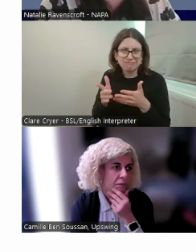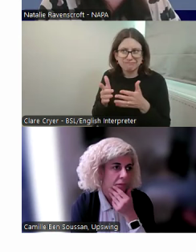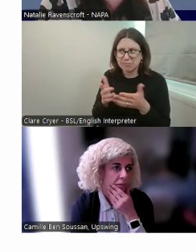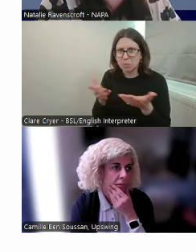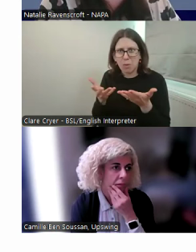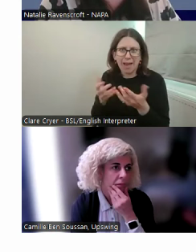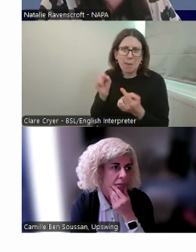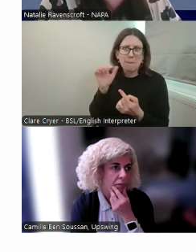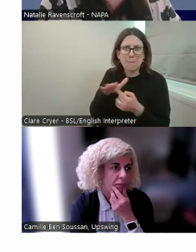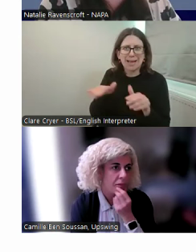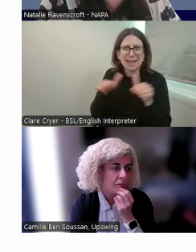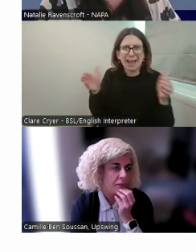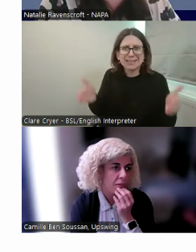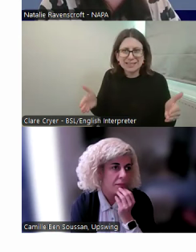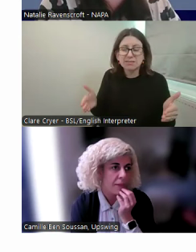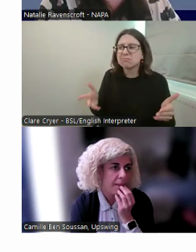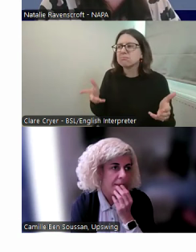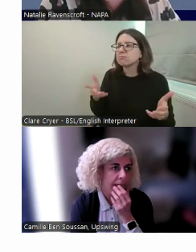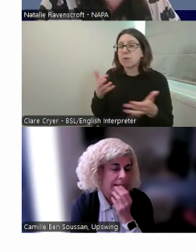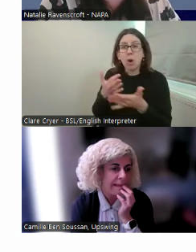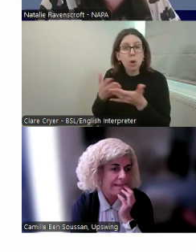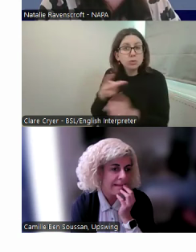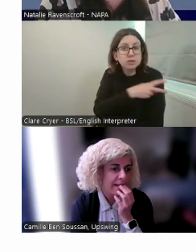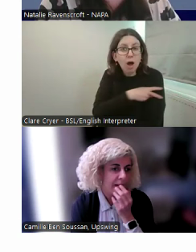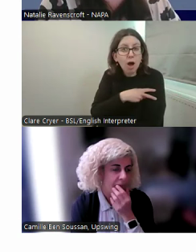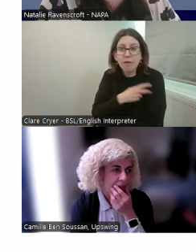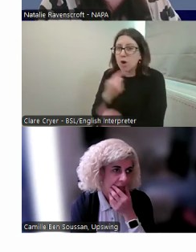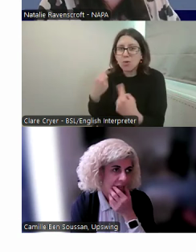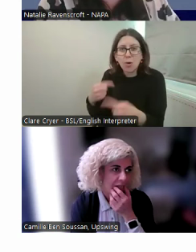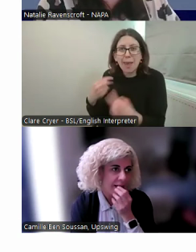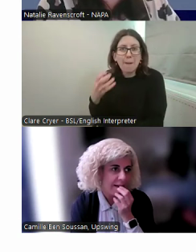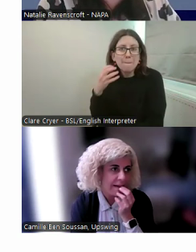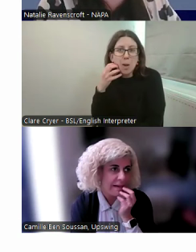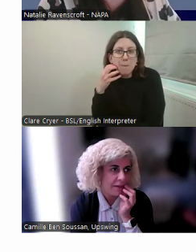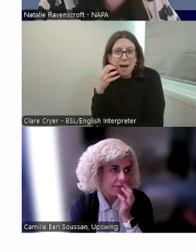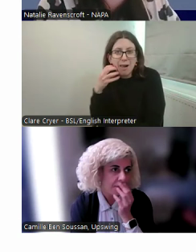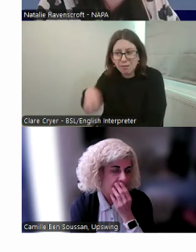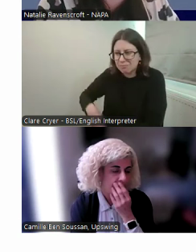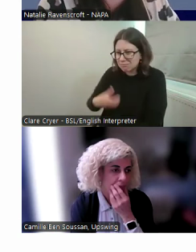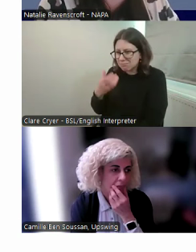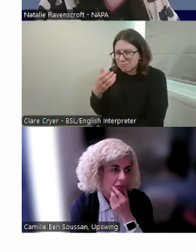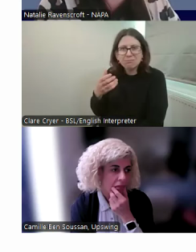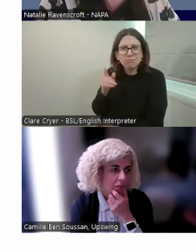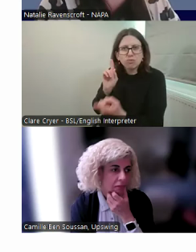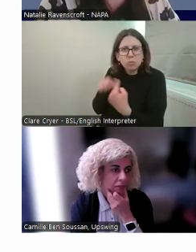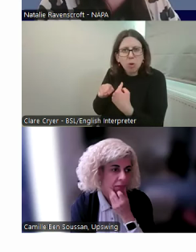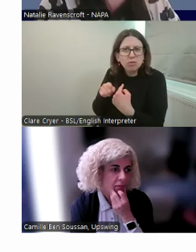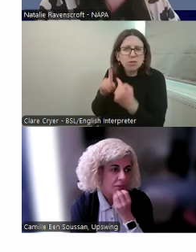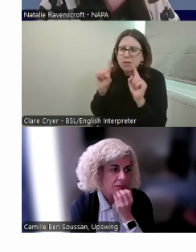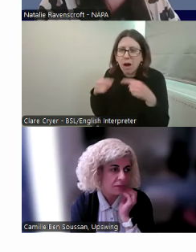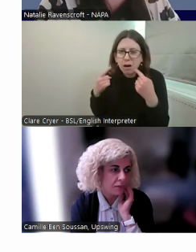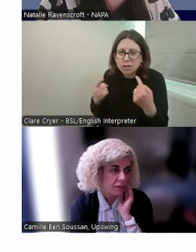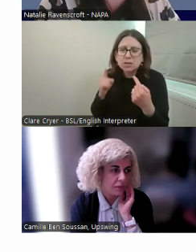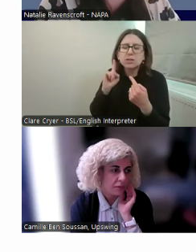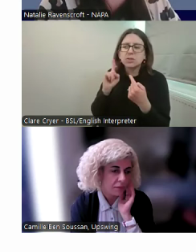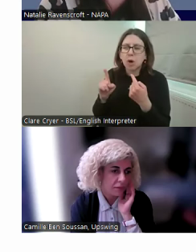desk. Many can't take their phones out and about when they're working. So how will you navigate that? How much collaboration is needed